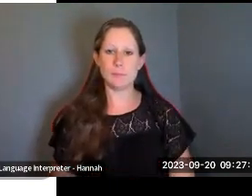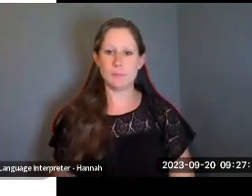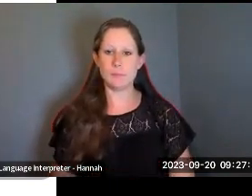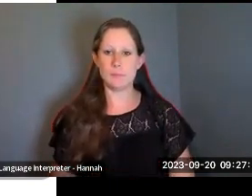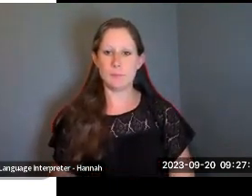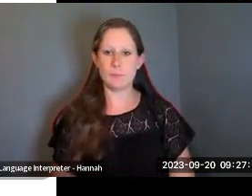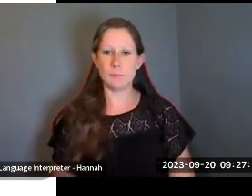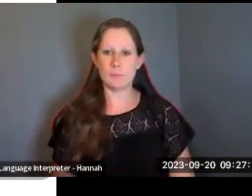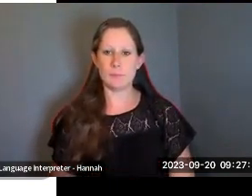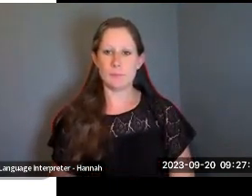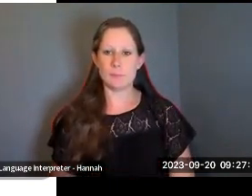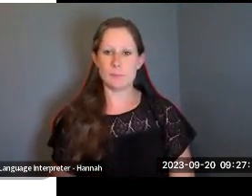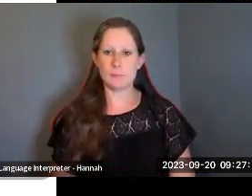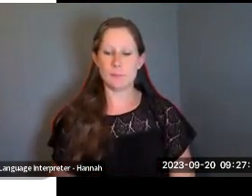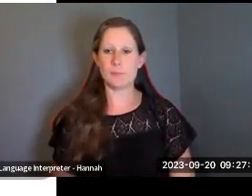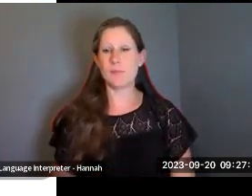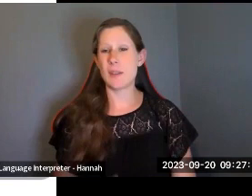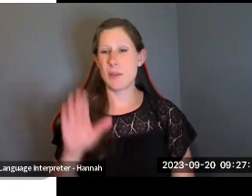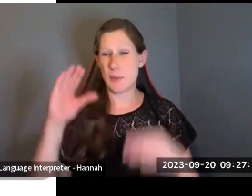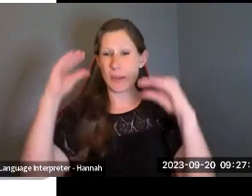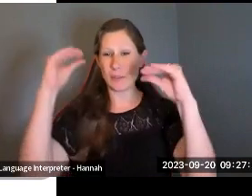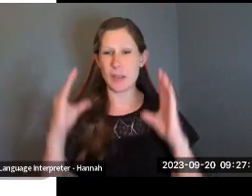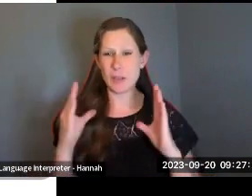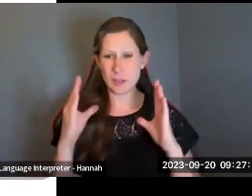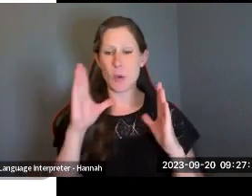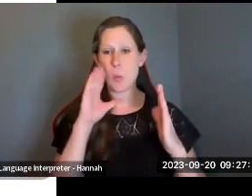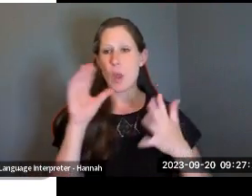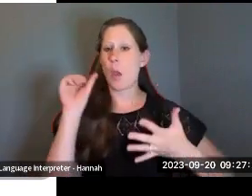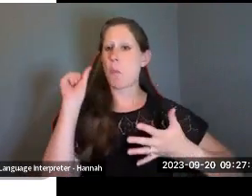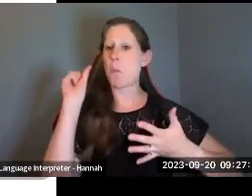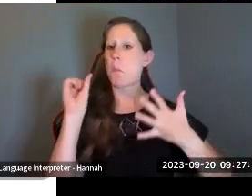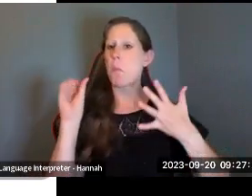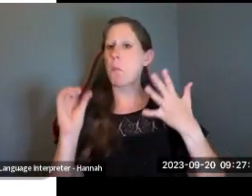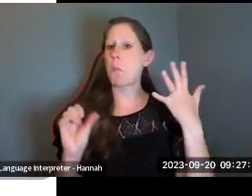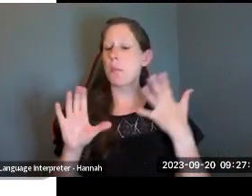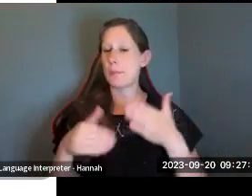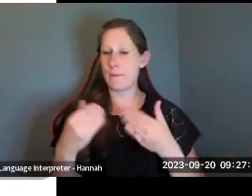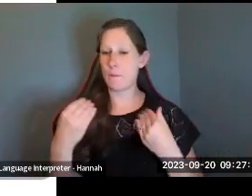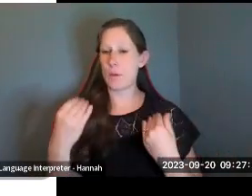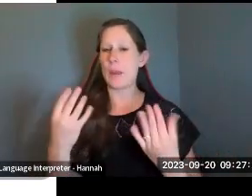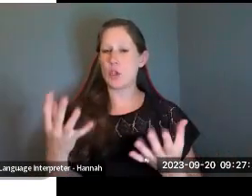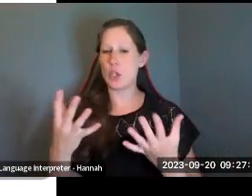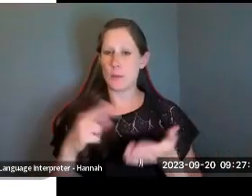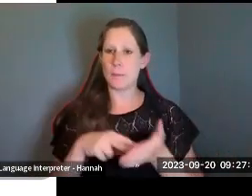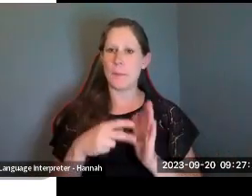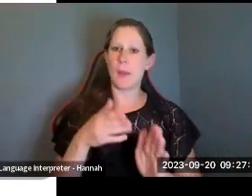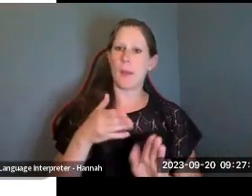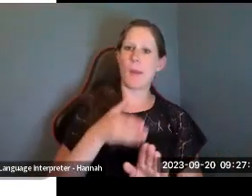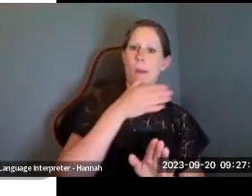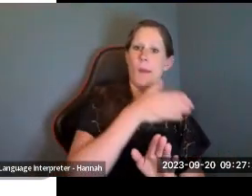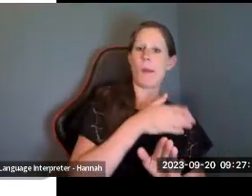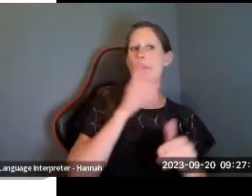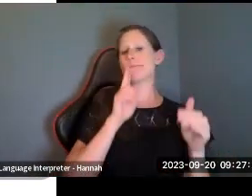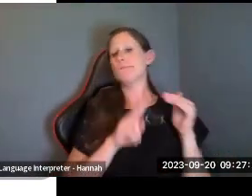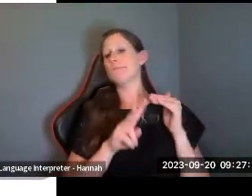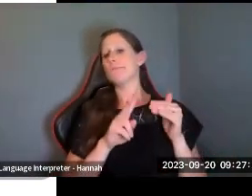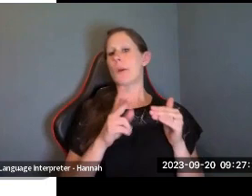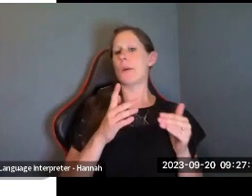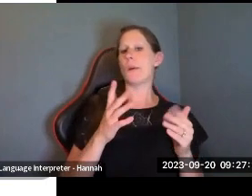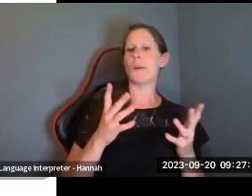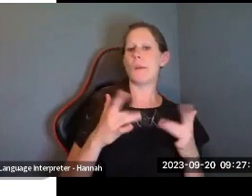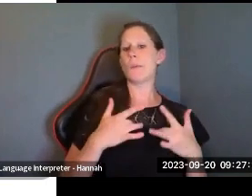Your instructor will provide all of that information to you and work with you to make sure that there's